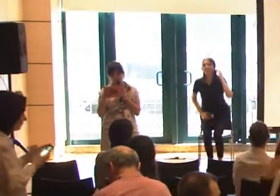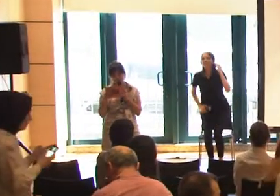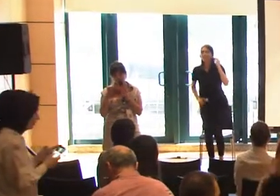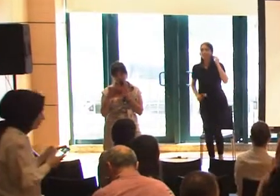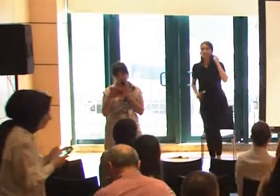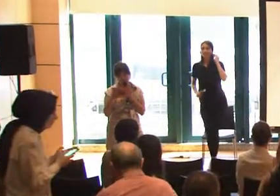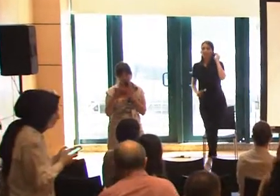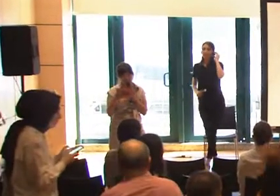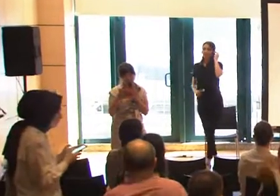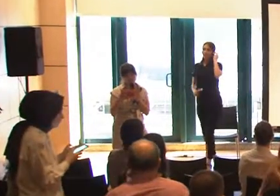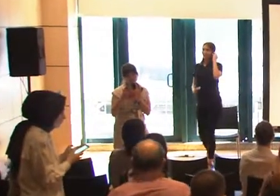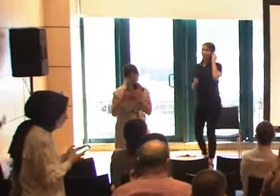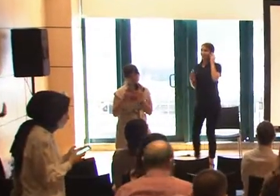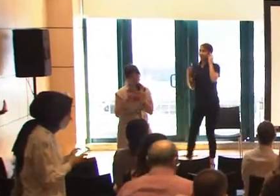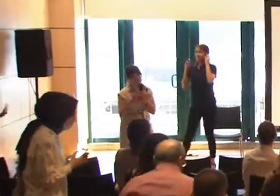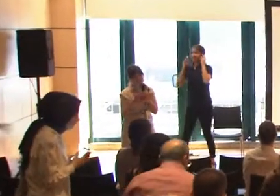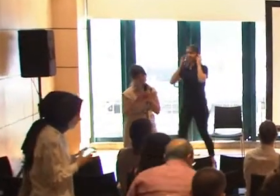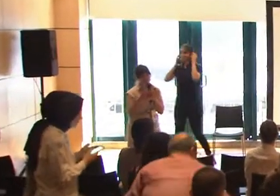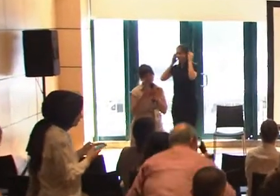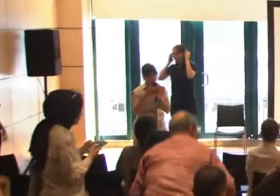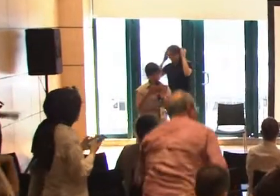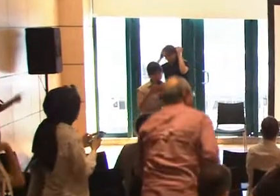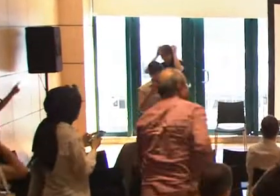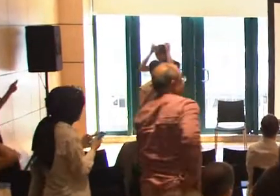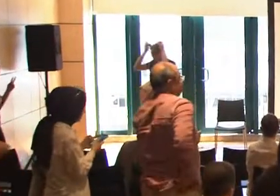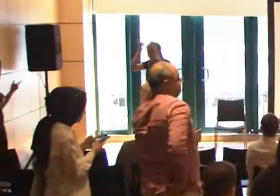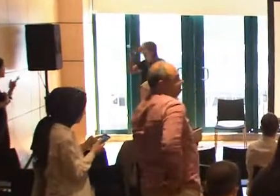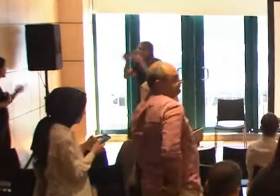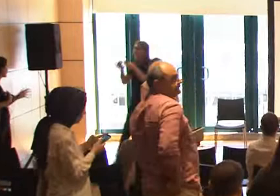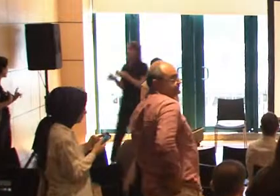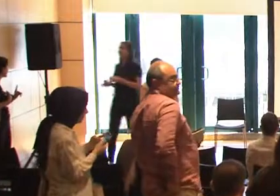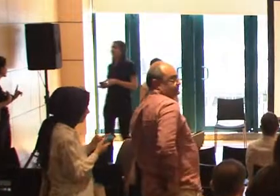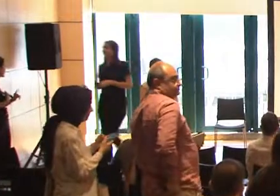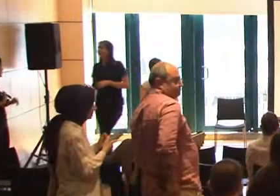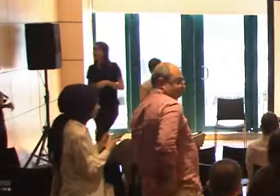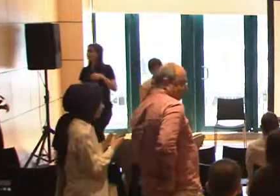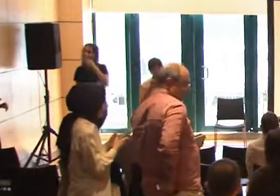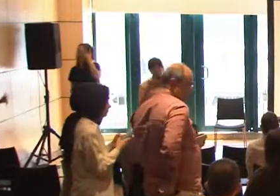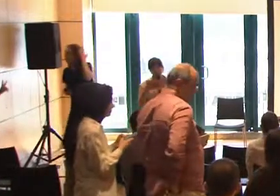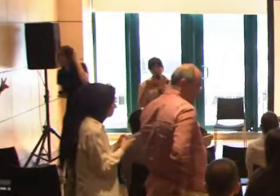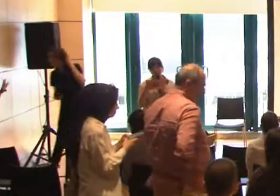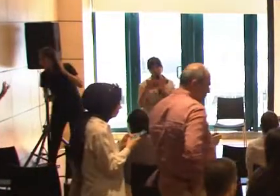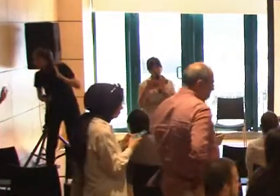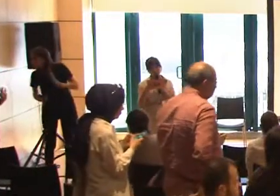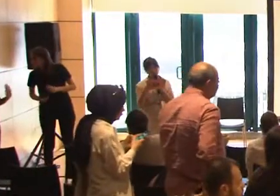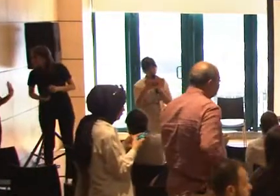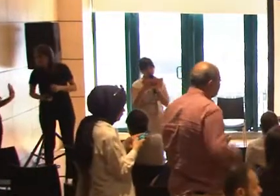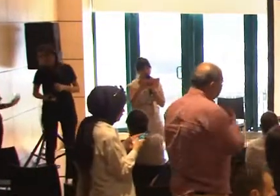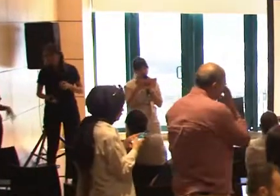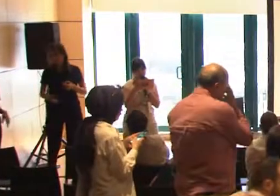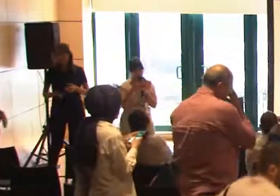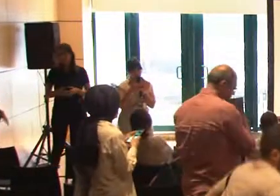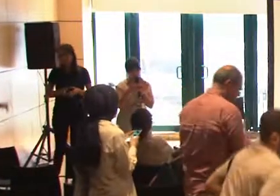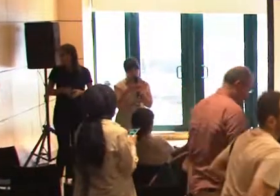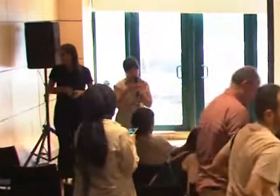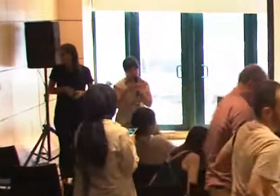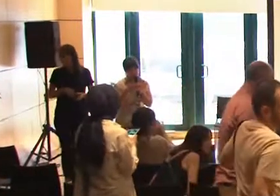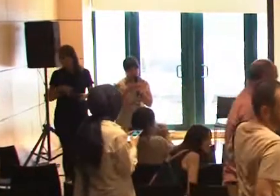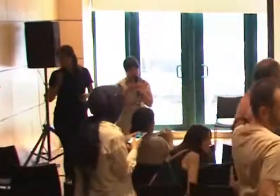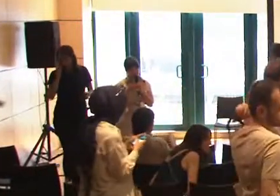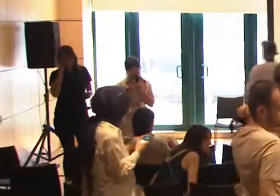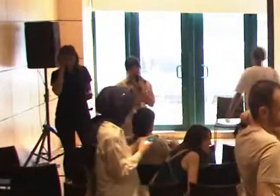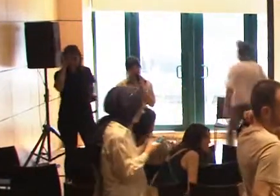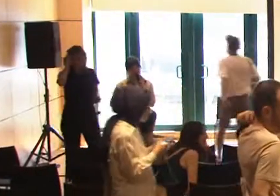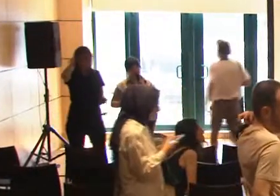john kazan will be performing in a minute and at seven junebe performing for us we'd like to thank you for being with us over the course of these two